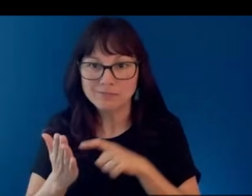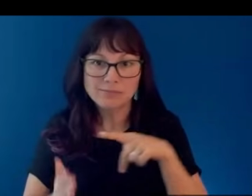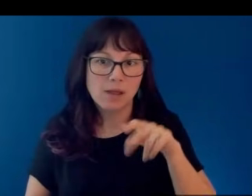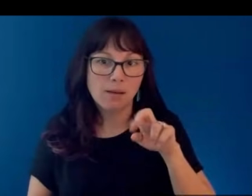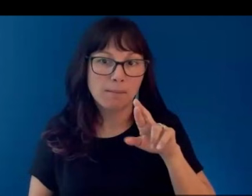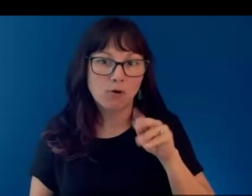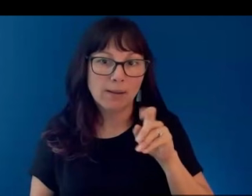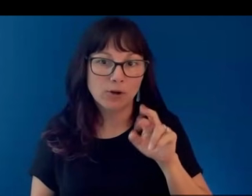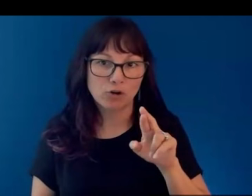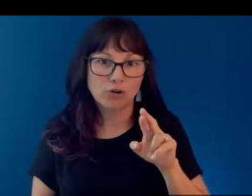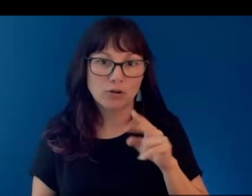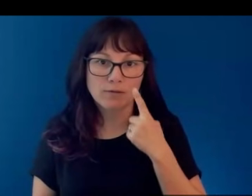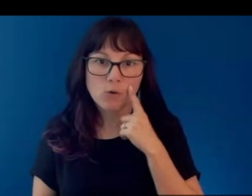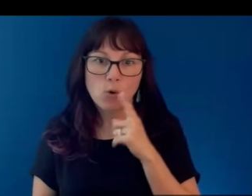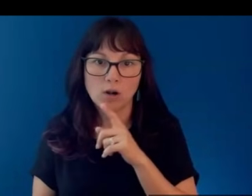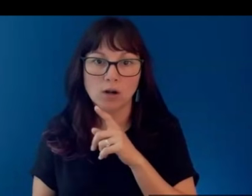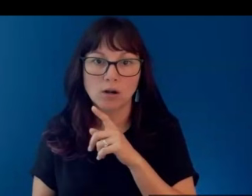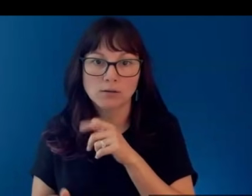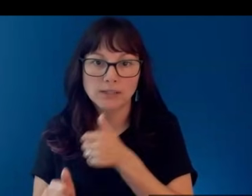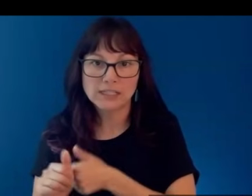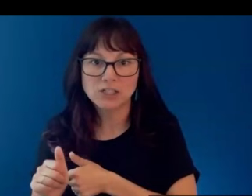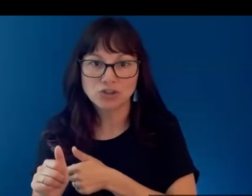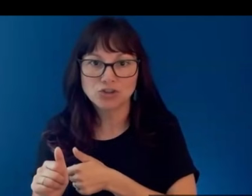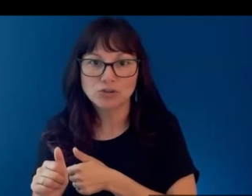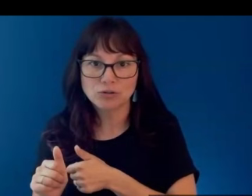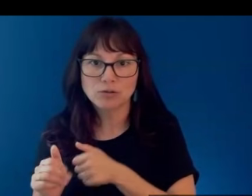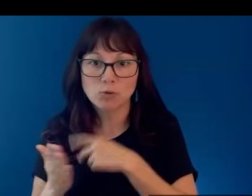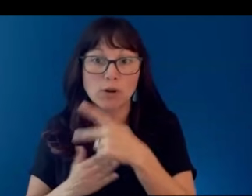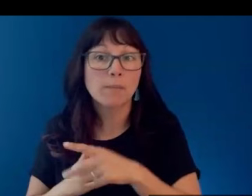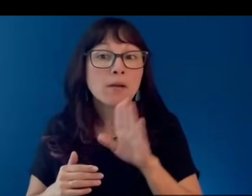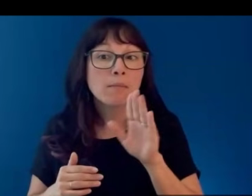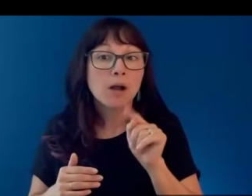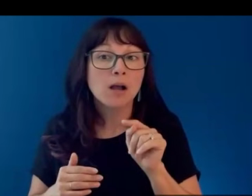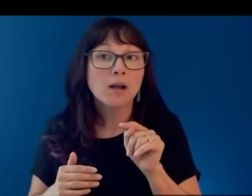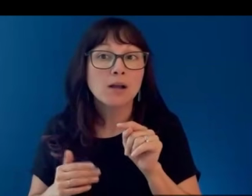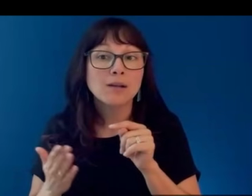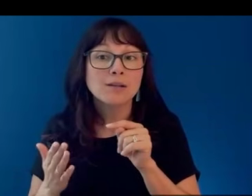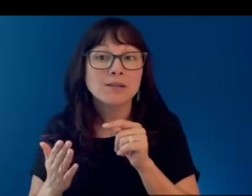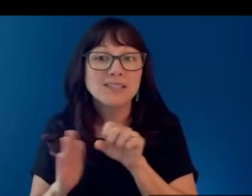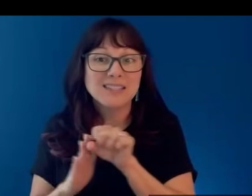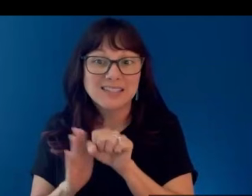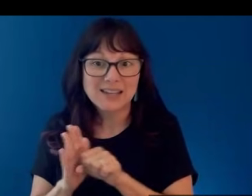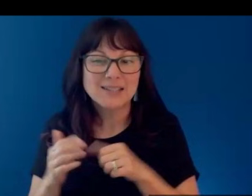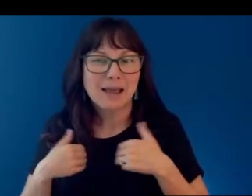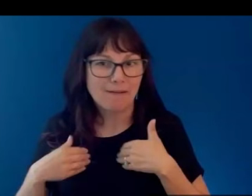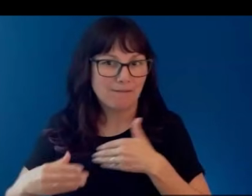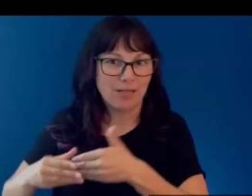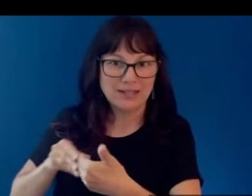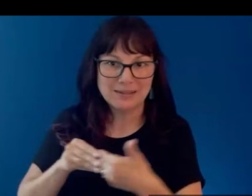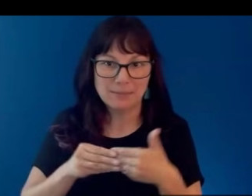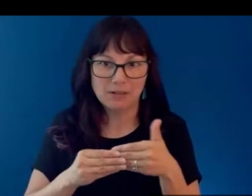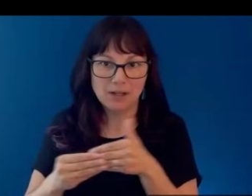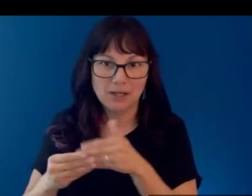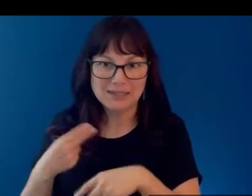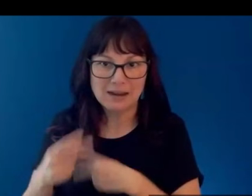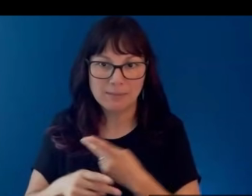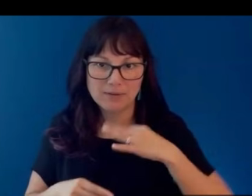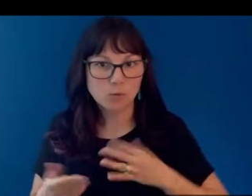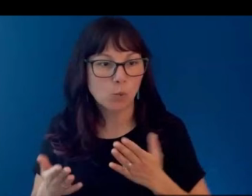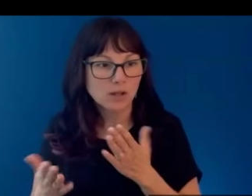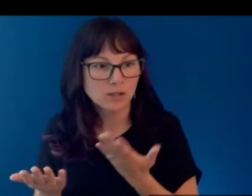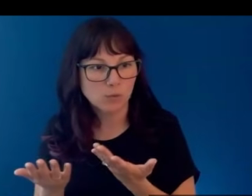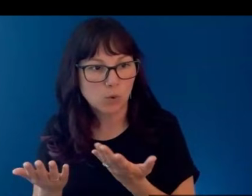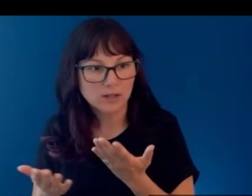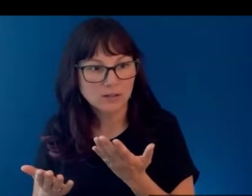their program, but states have significant flexibility with benefits, what services they